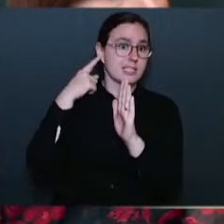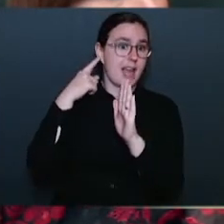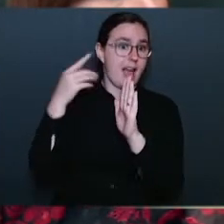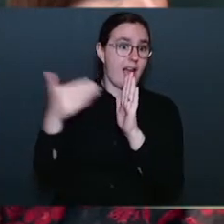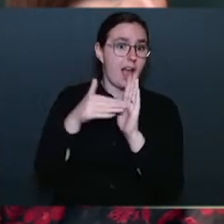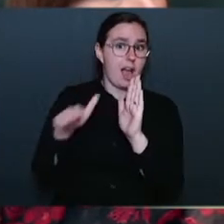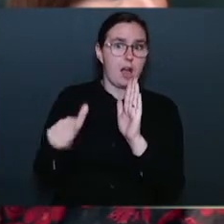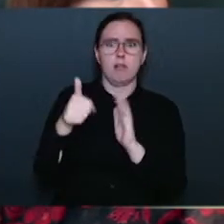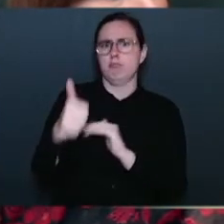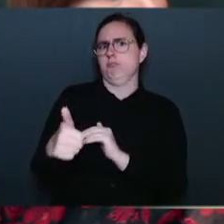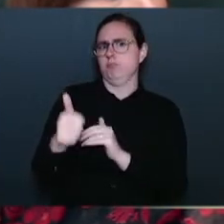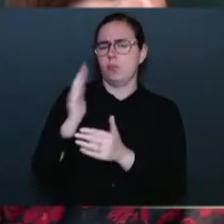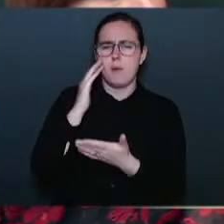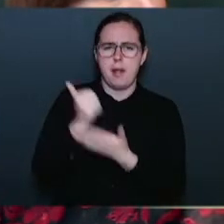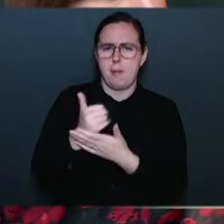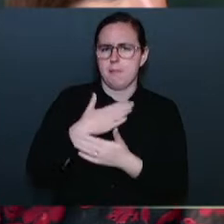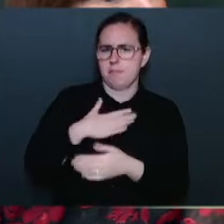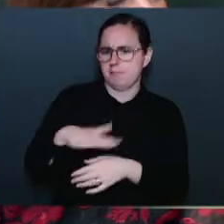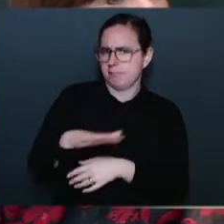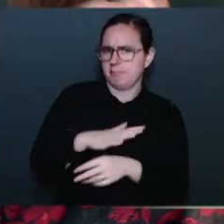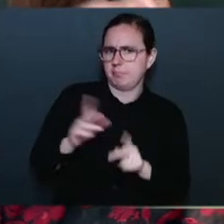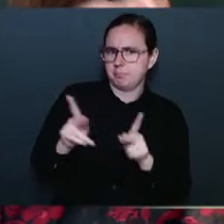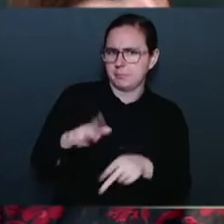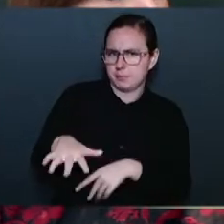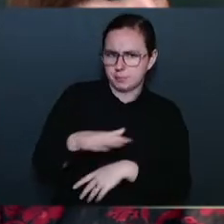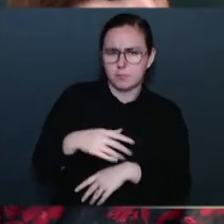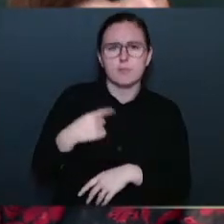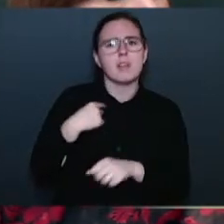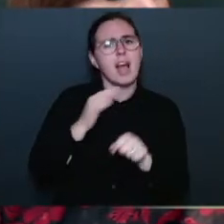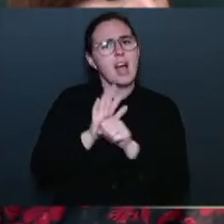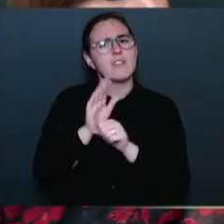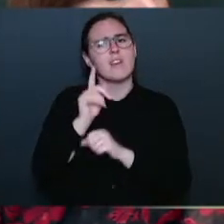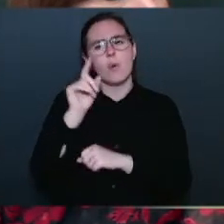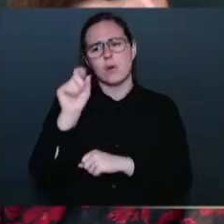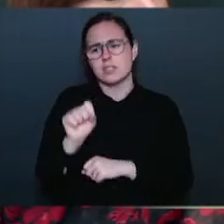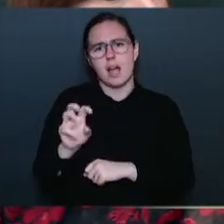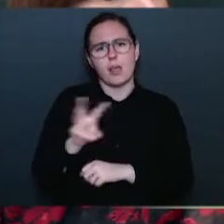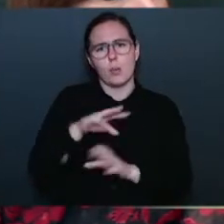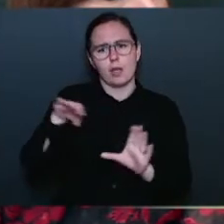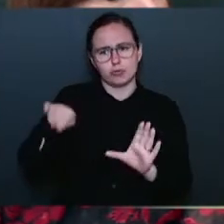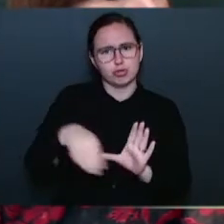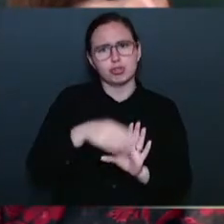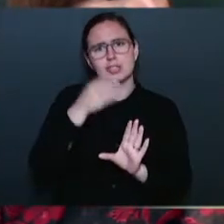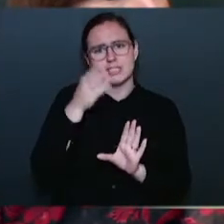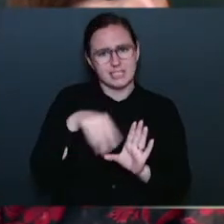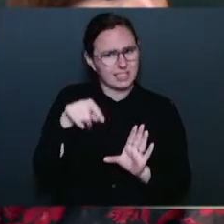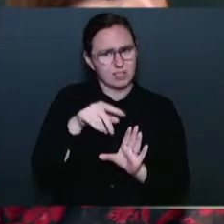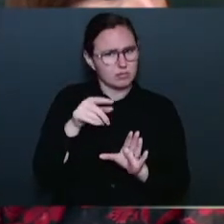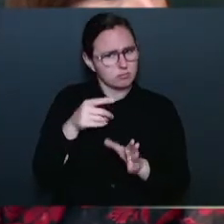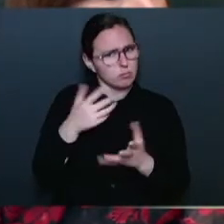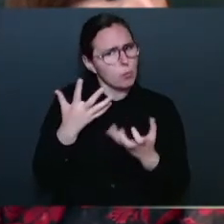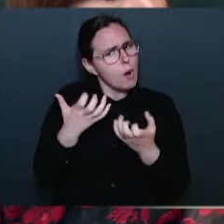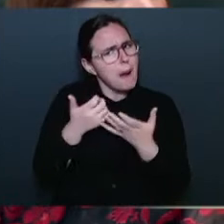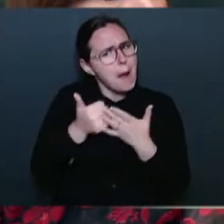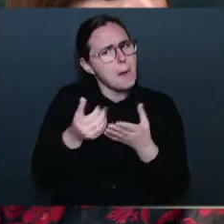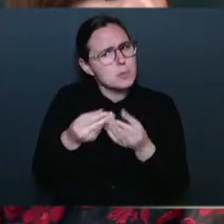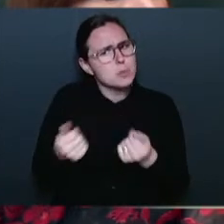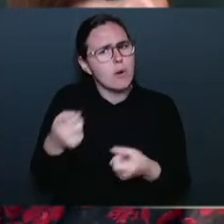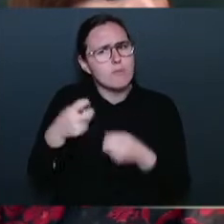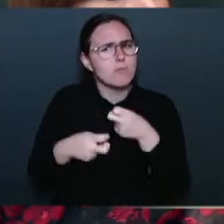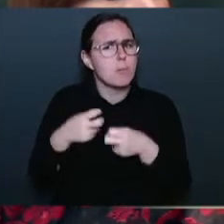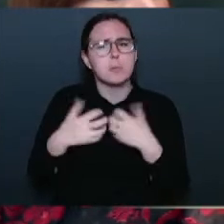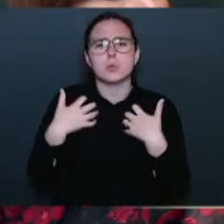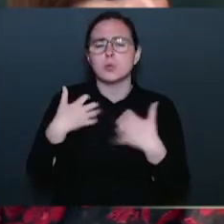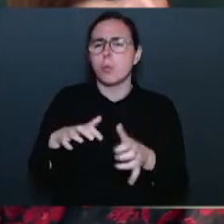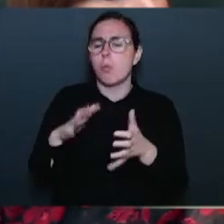the southwest Ring Road to be addressed before it further impacts our quality of life and given that this has been an issue for quite some time now to the